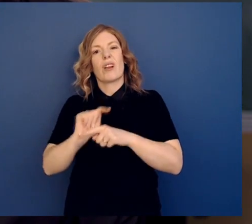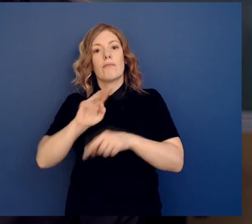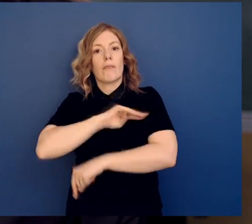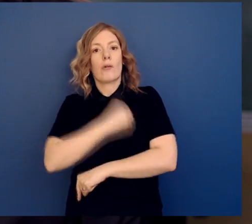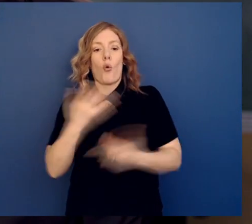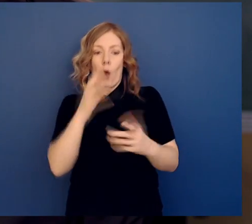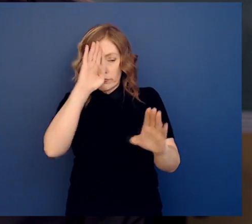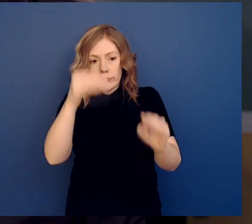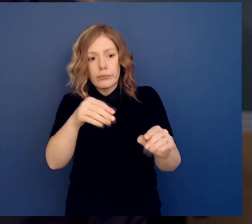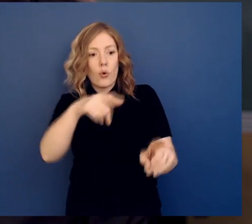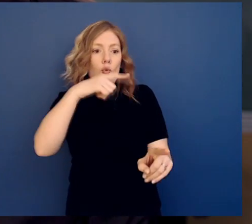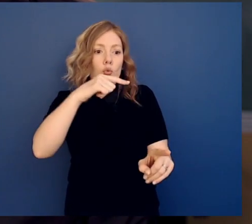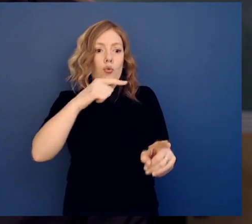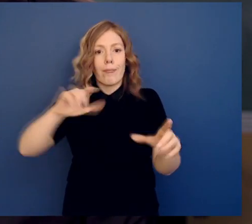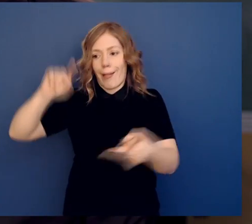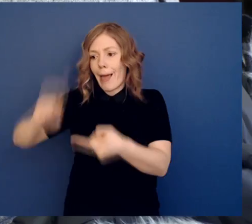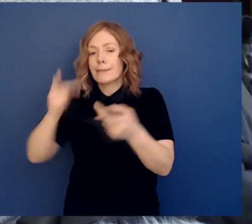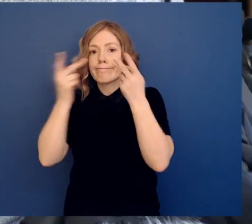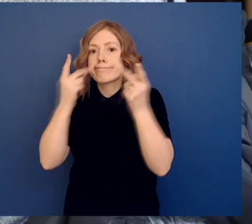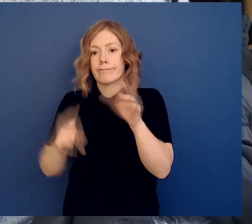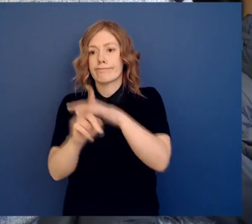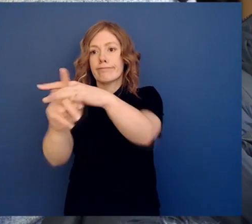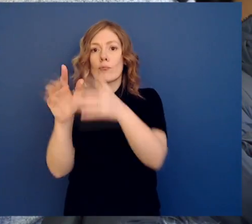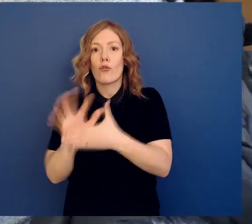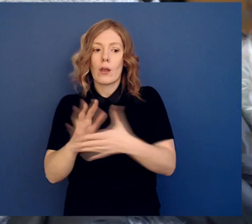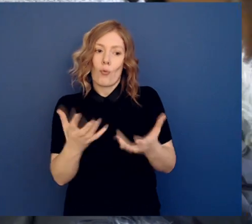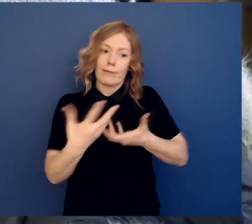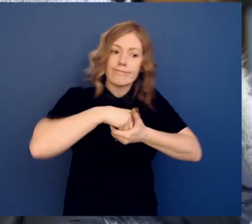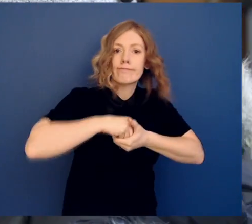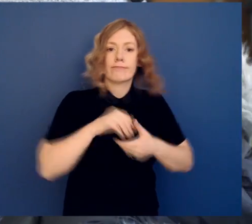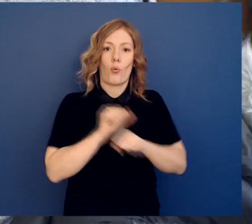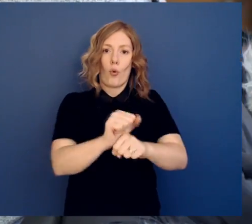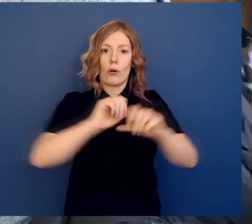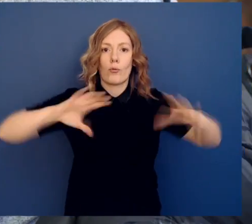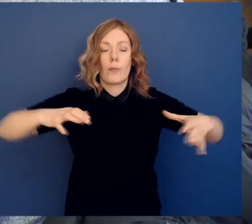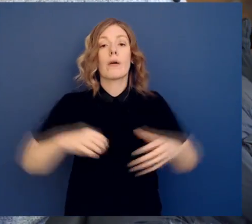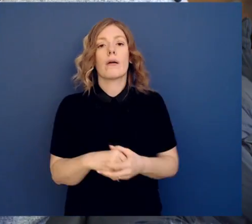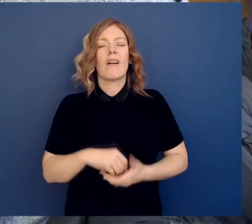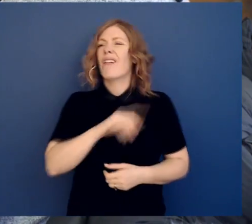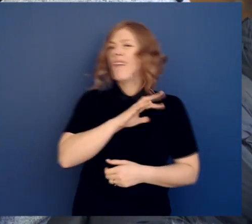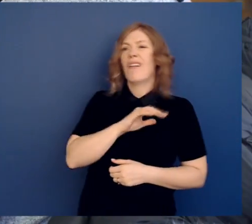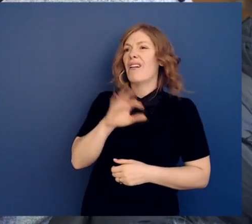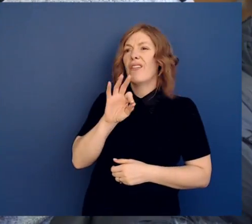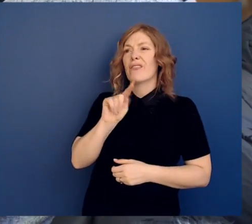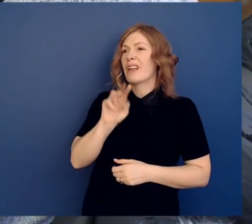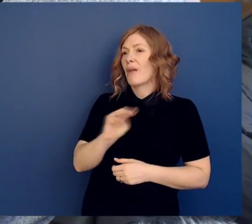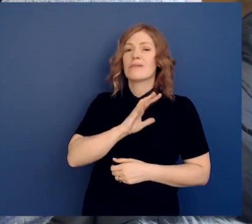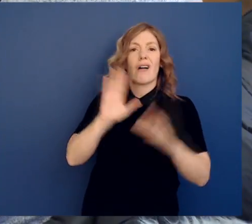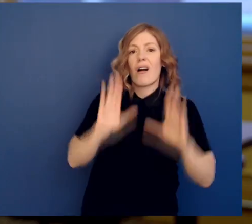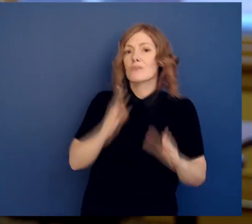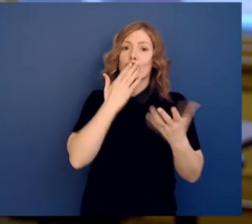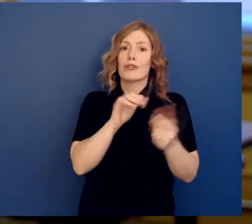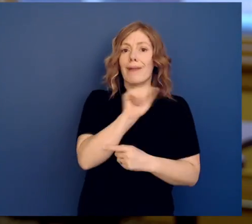Training Manitoba is we're building and growing our workforce. So by targeting underrepresented groups, that just allows us to grow and build even